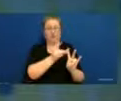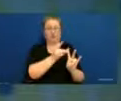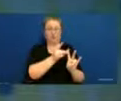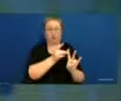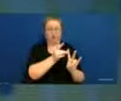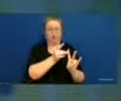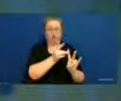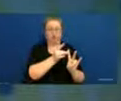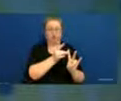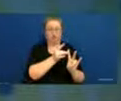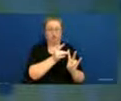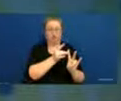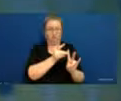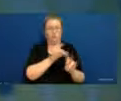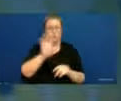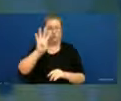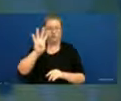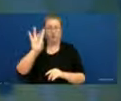other